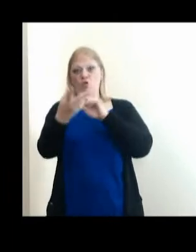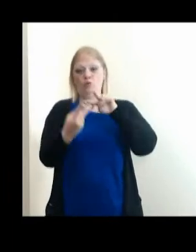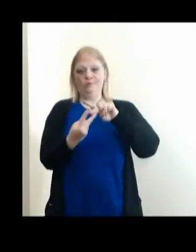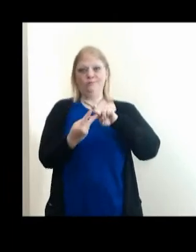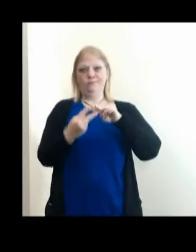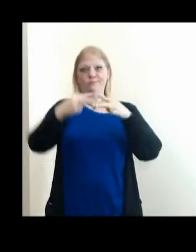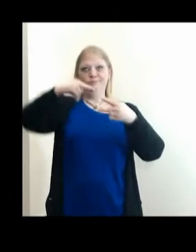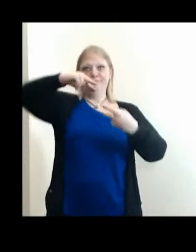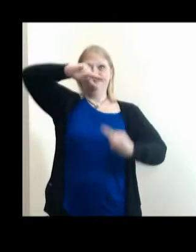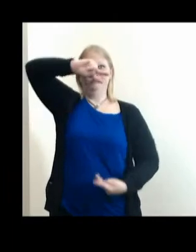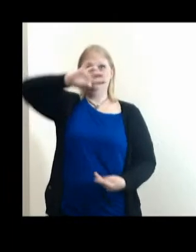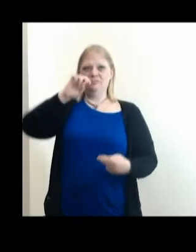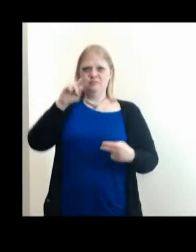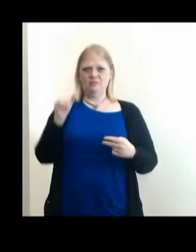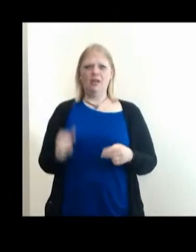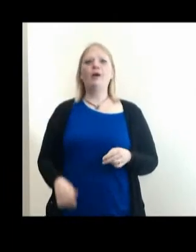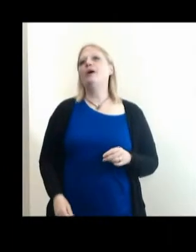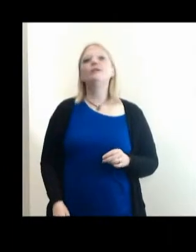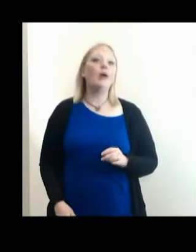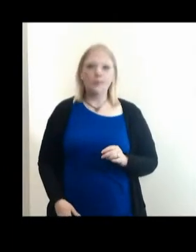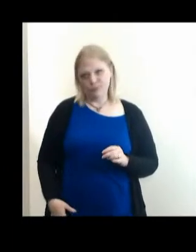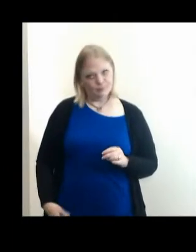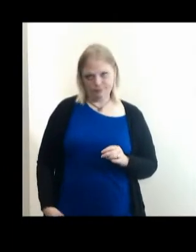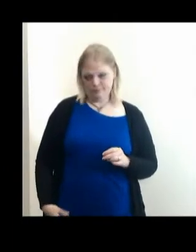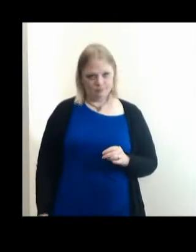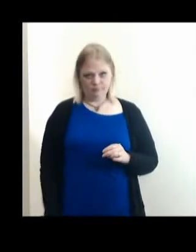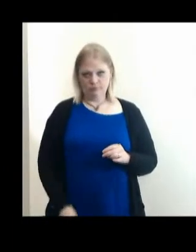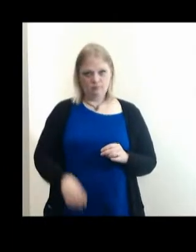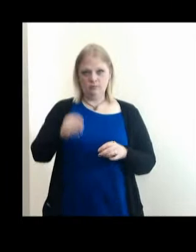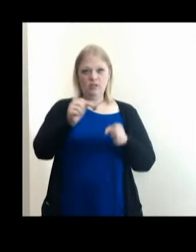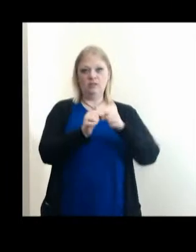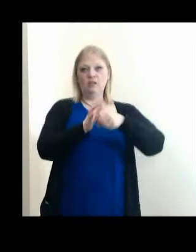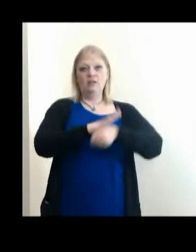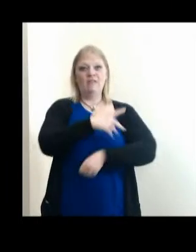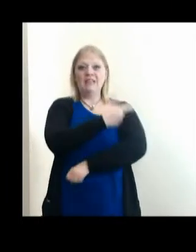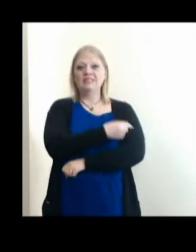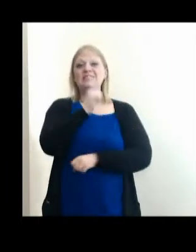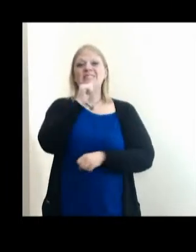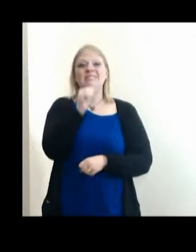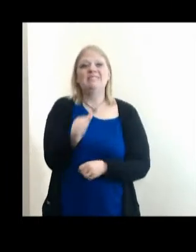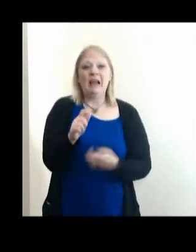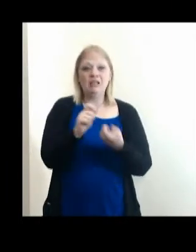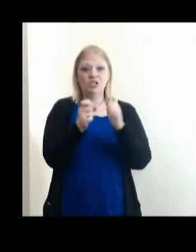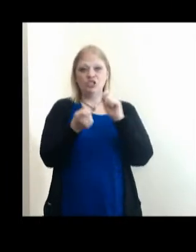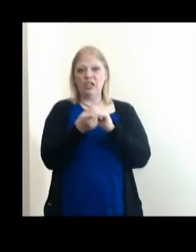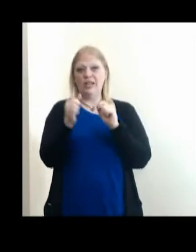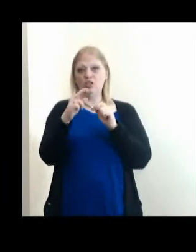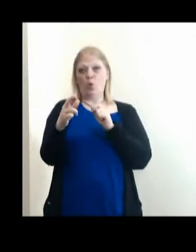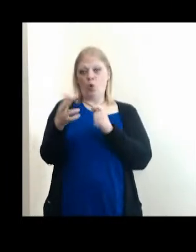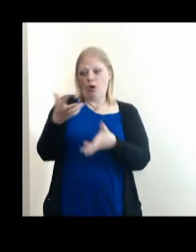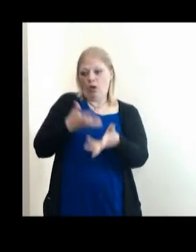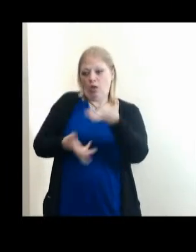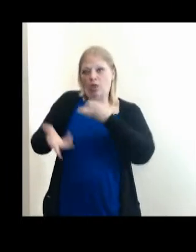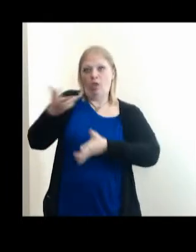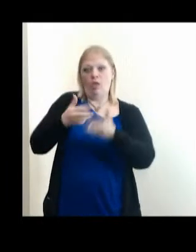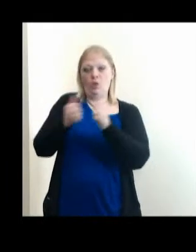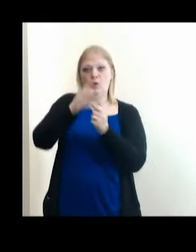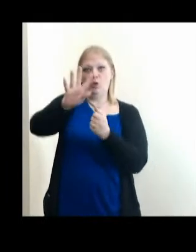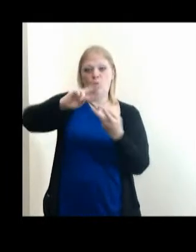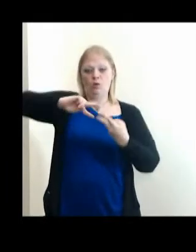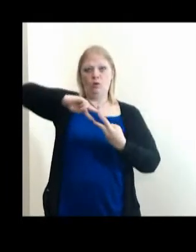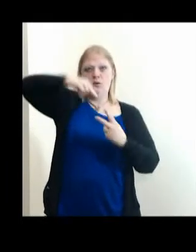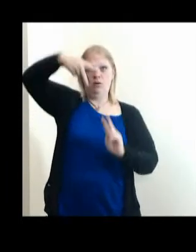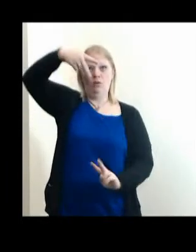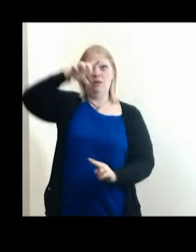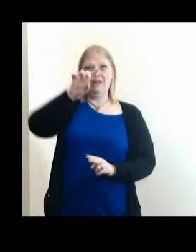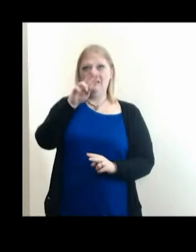DNA. No. The COVID-19 vaccine does not change or interact with your